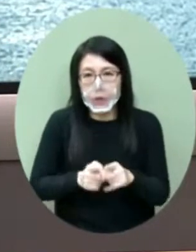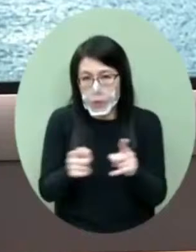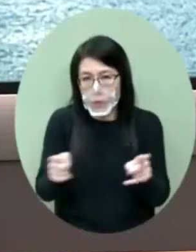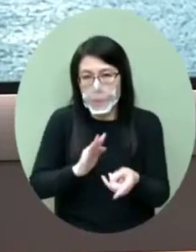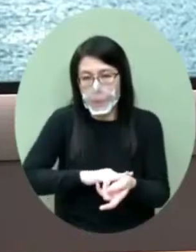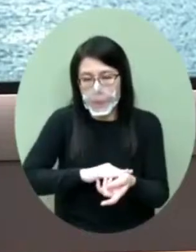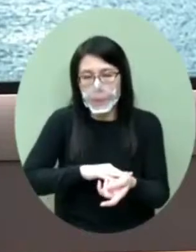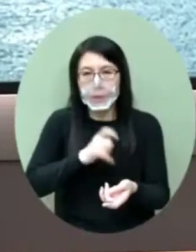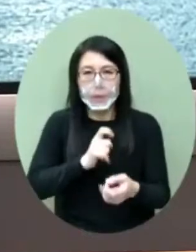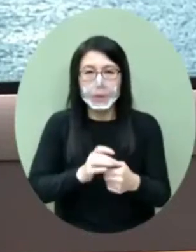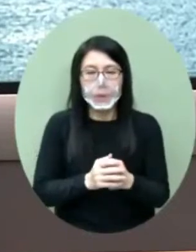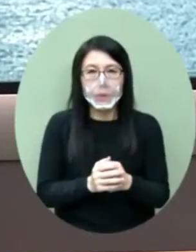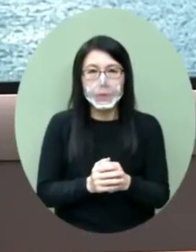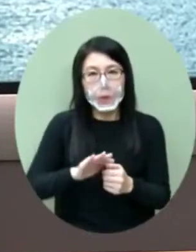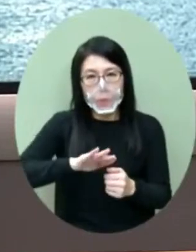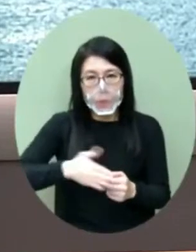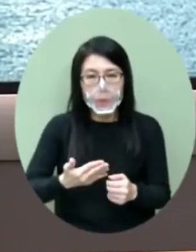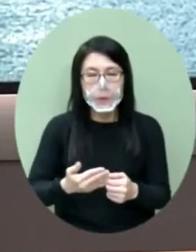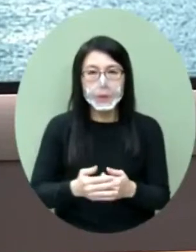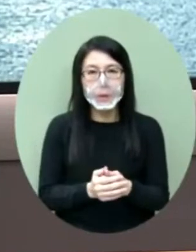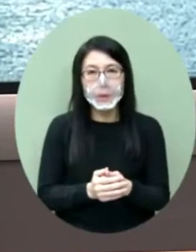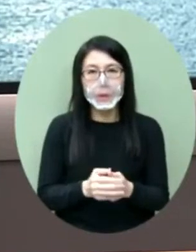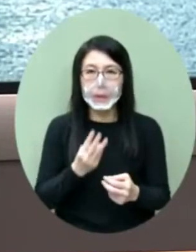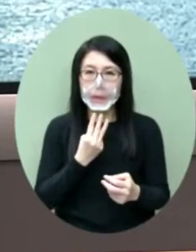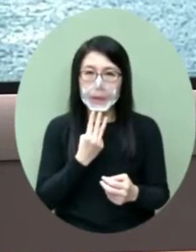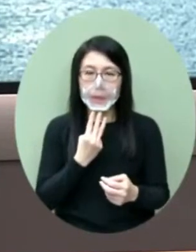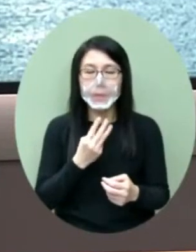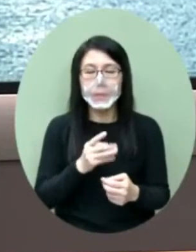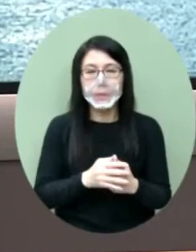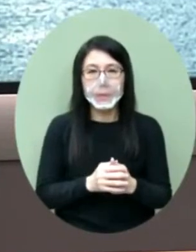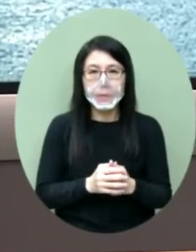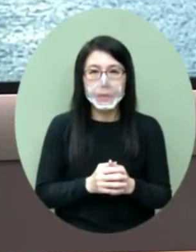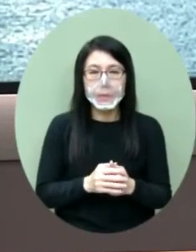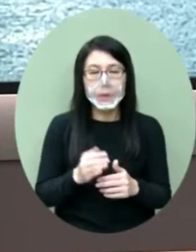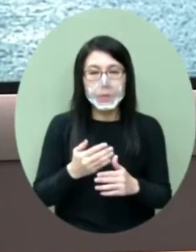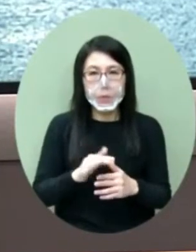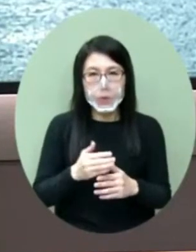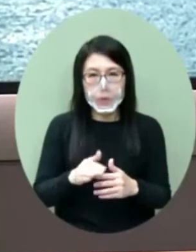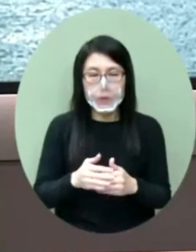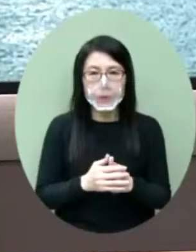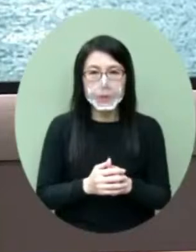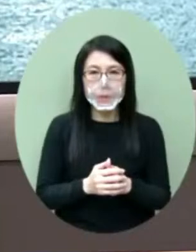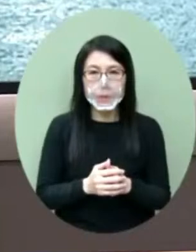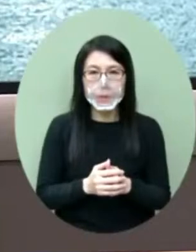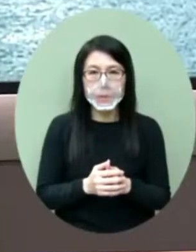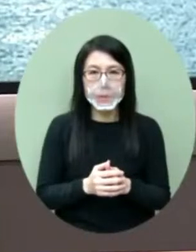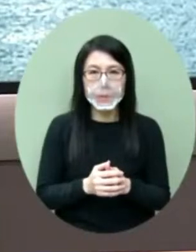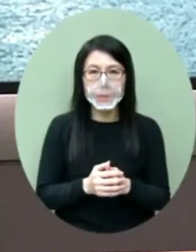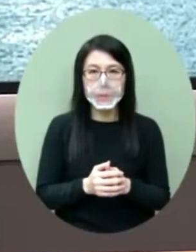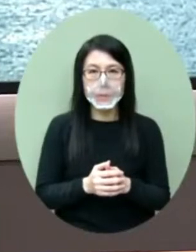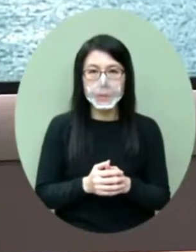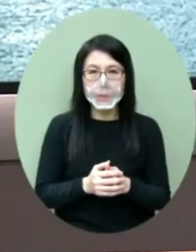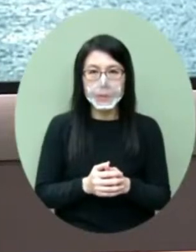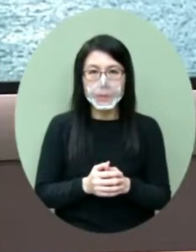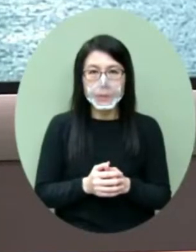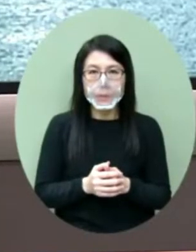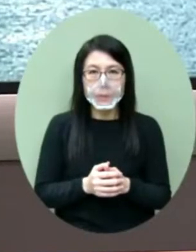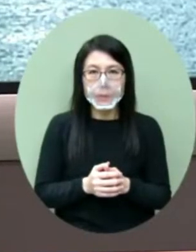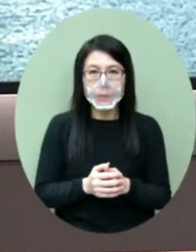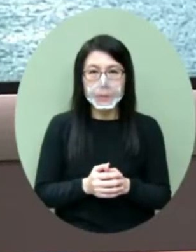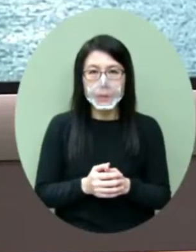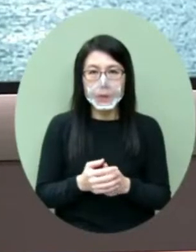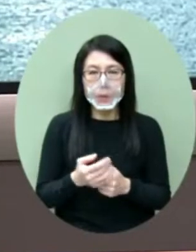For these patients, they suffer from chronic illnesses or are cancer patients.